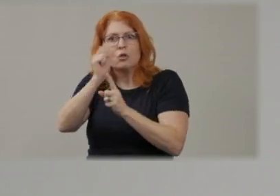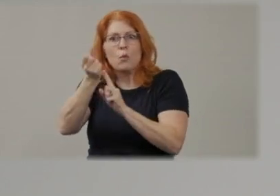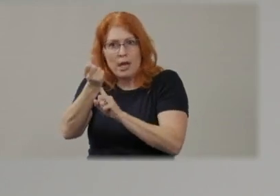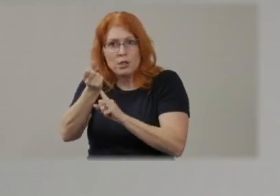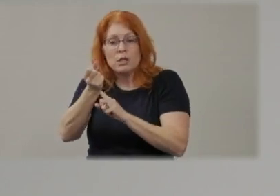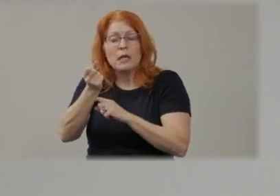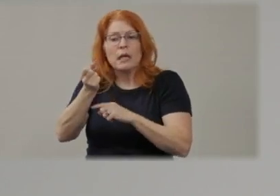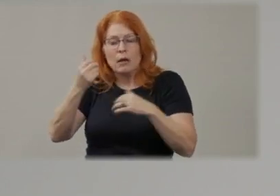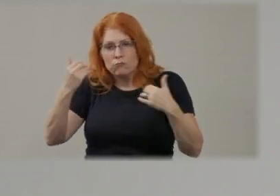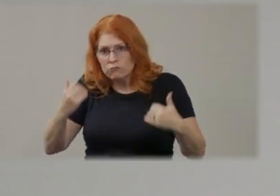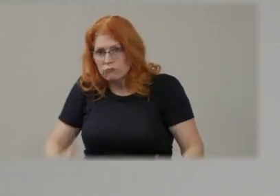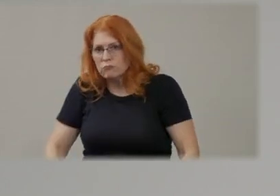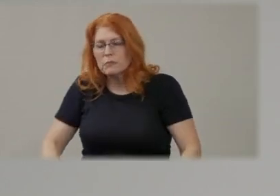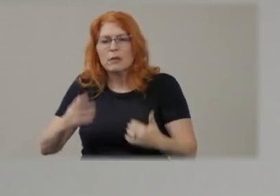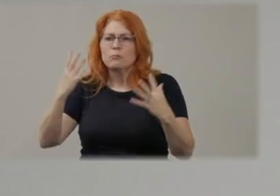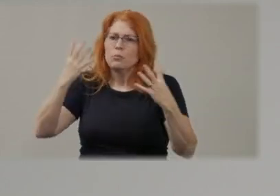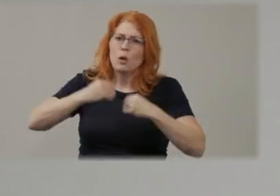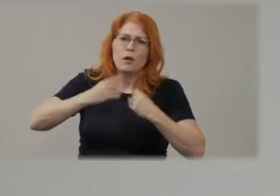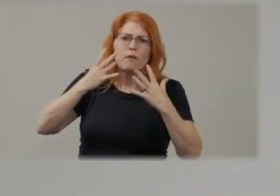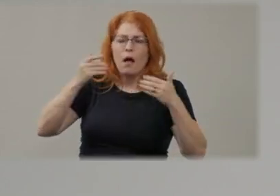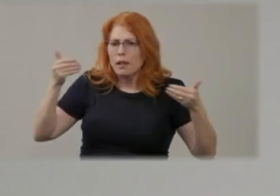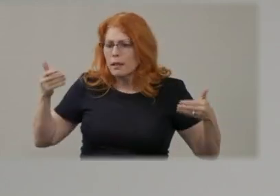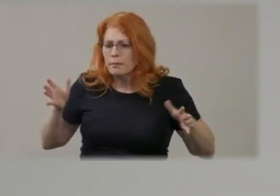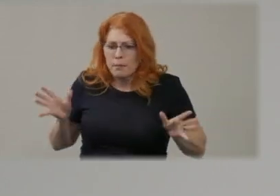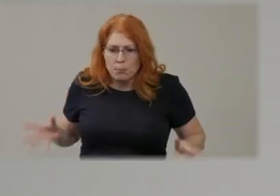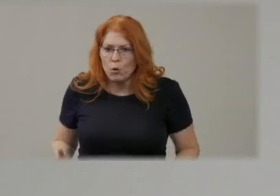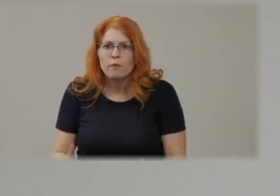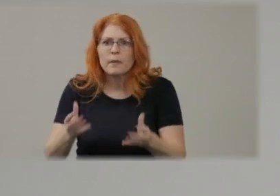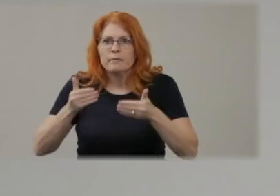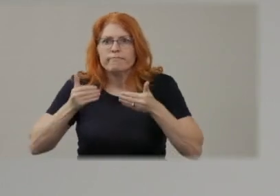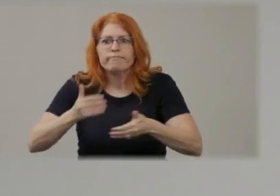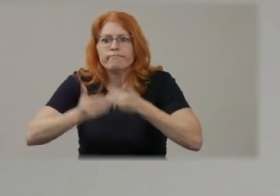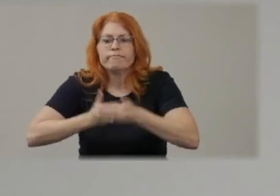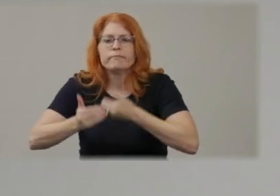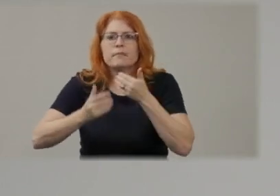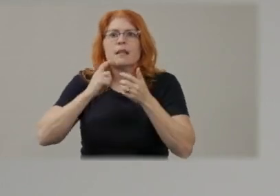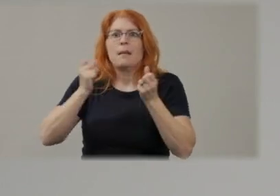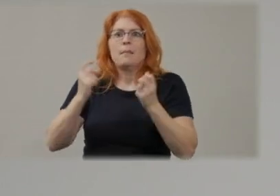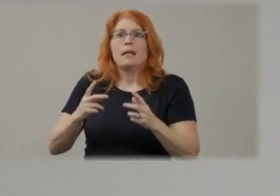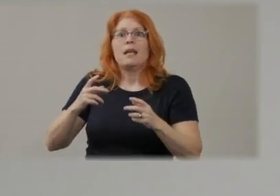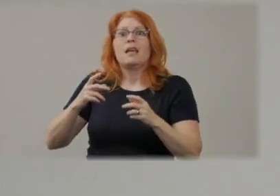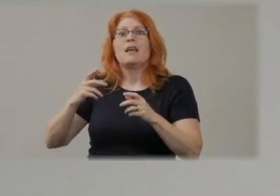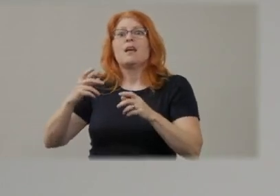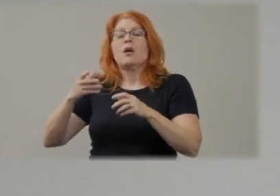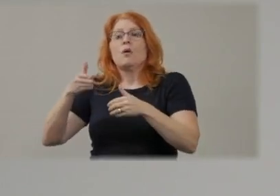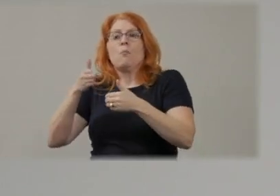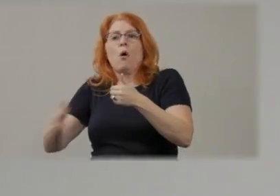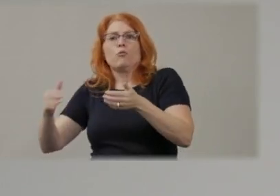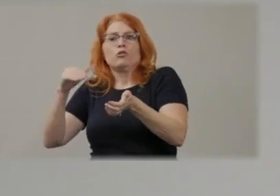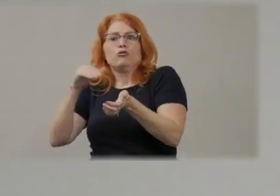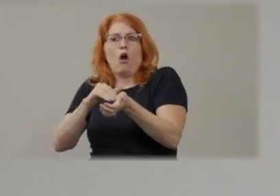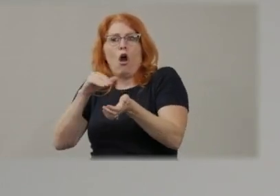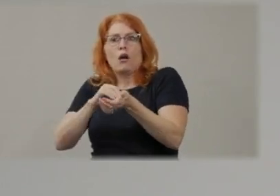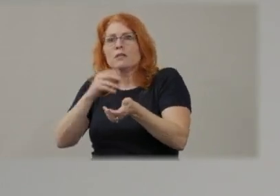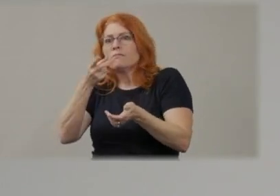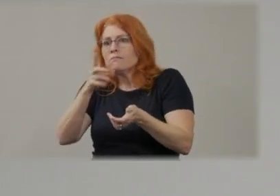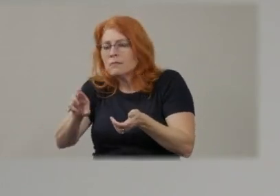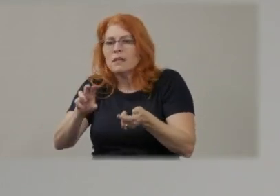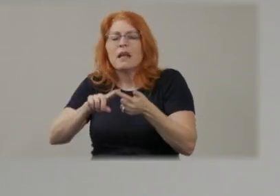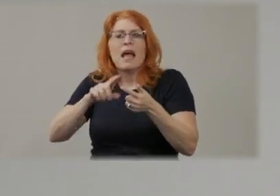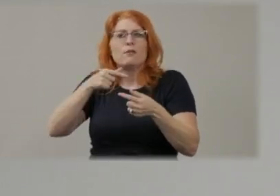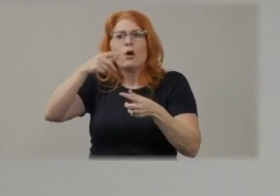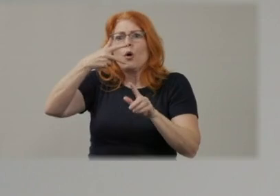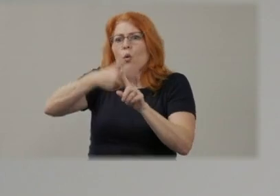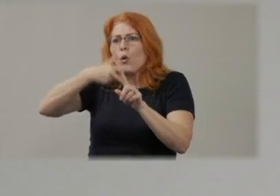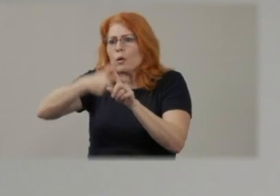situation? And it was a beautiful movement, if you will. We had quite a few postdocs that came together. They started having quarterly types of